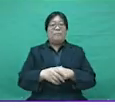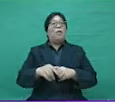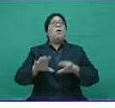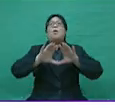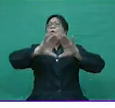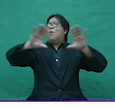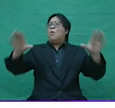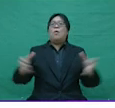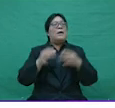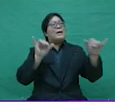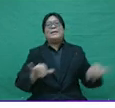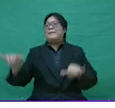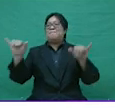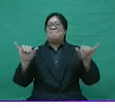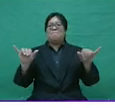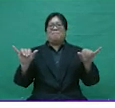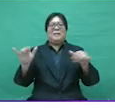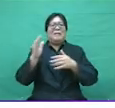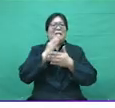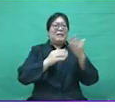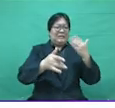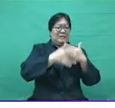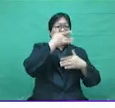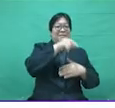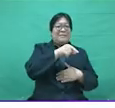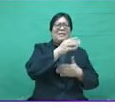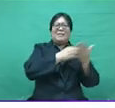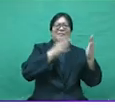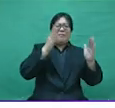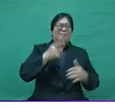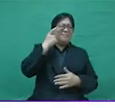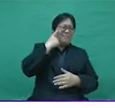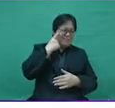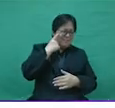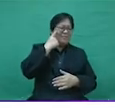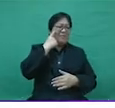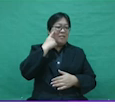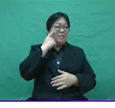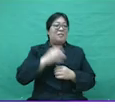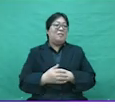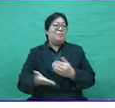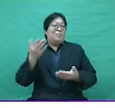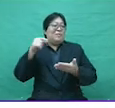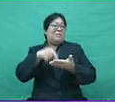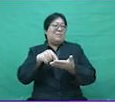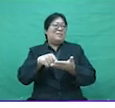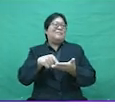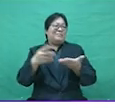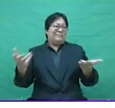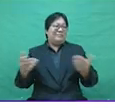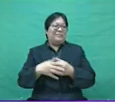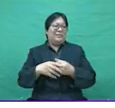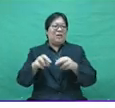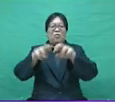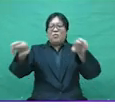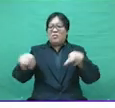globe. And at the beginning, some people might thought that caused by these